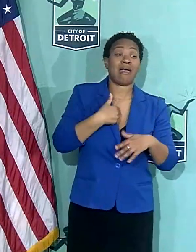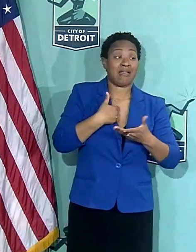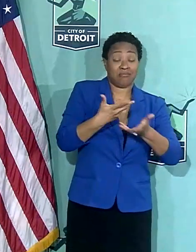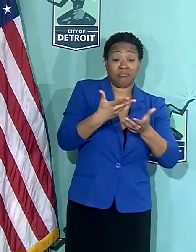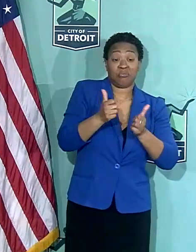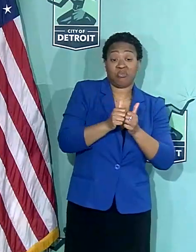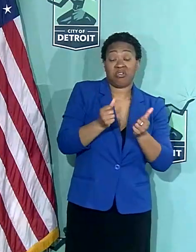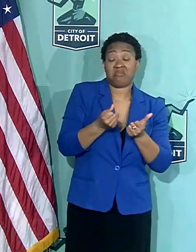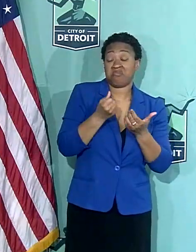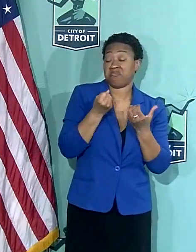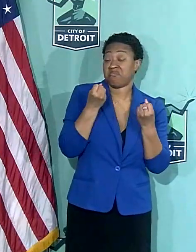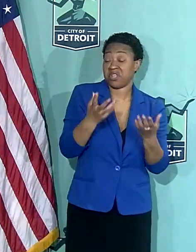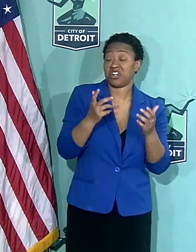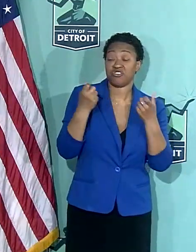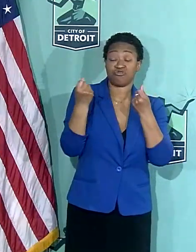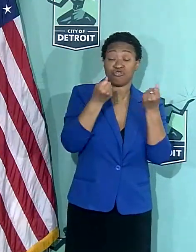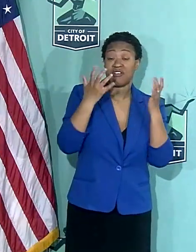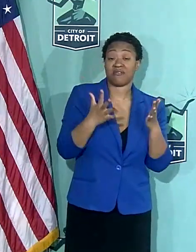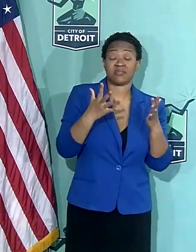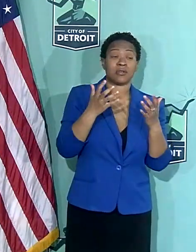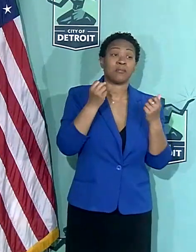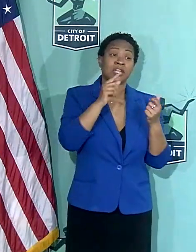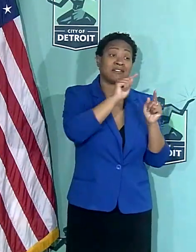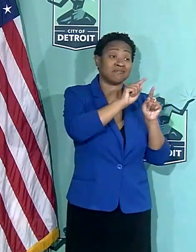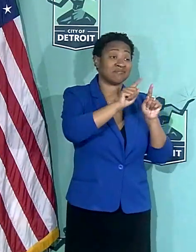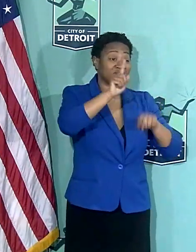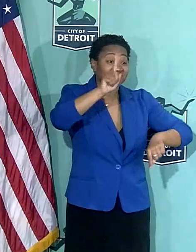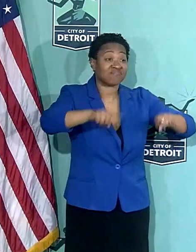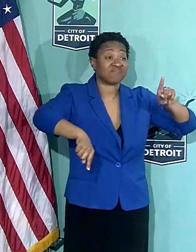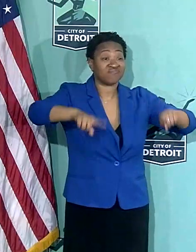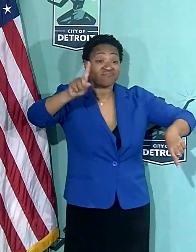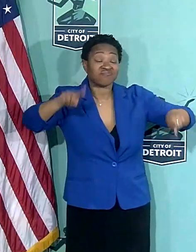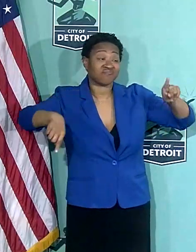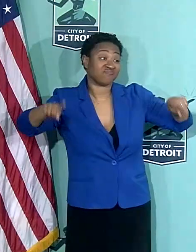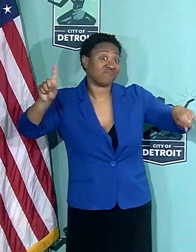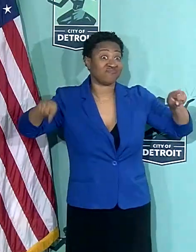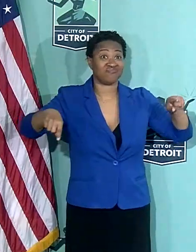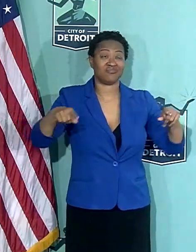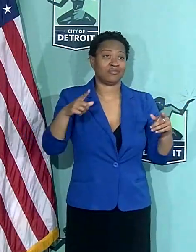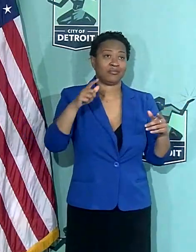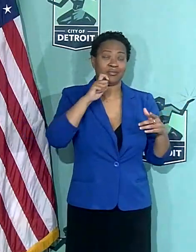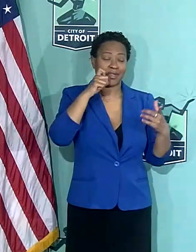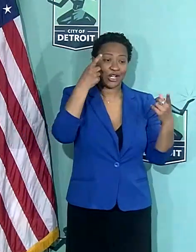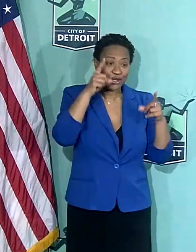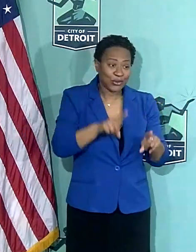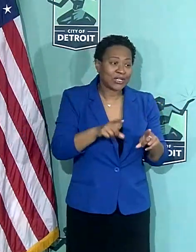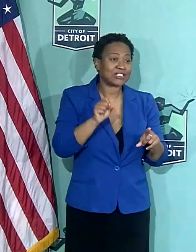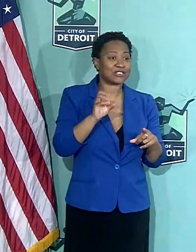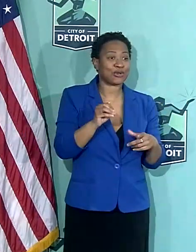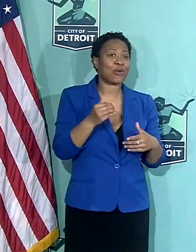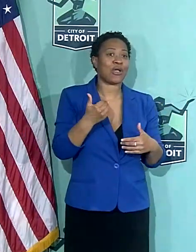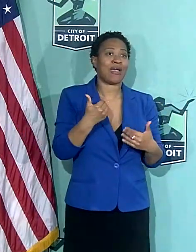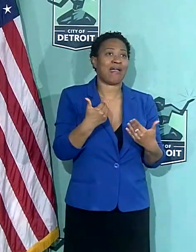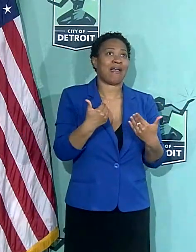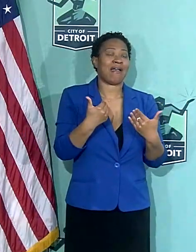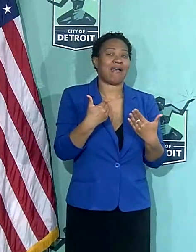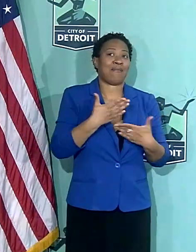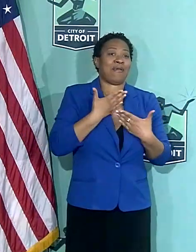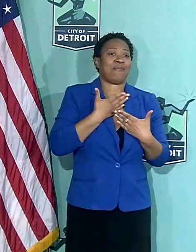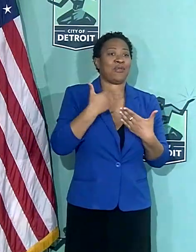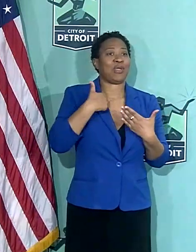and the drivers have significant disagreement among themselves. And so I'm glad we have somebody with a national perspective on